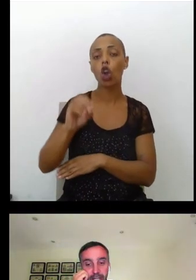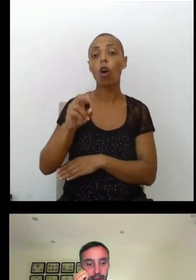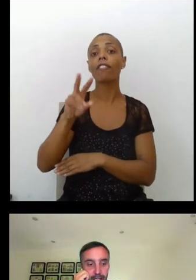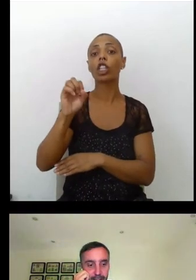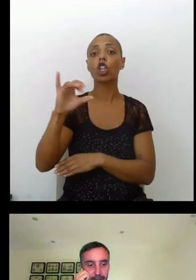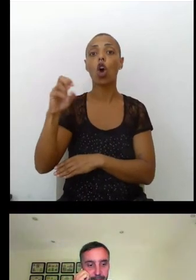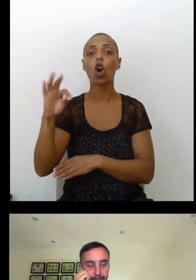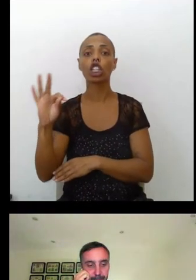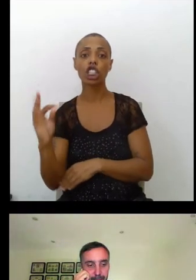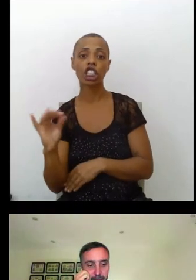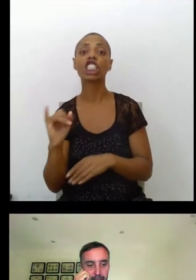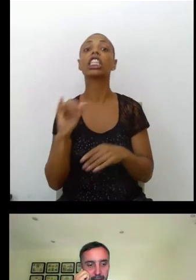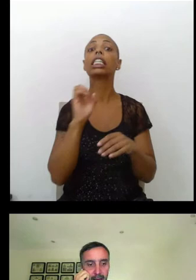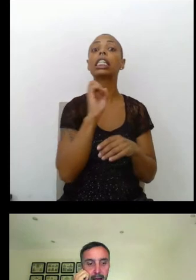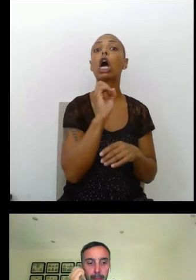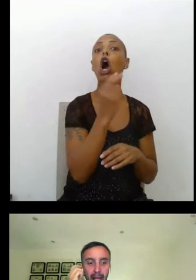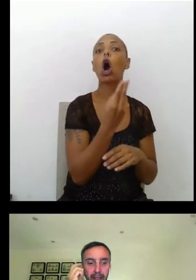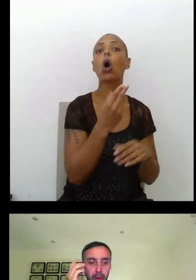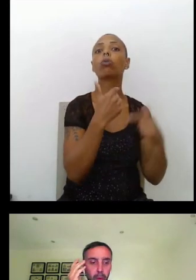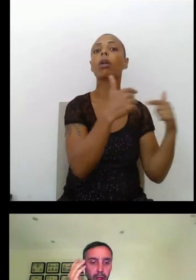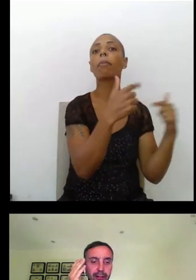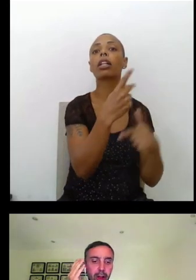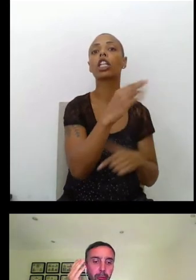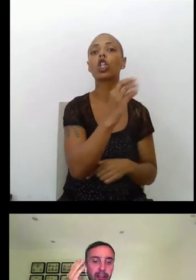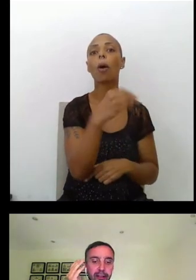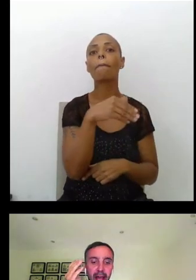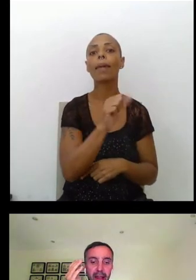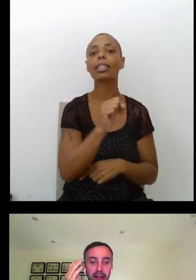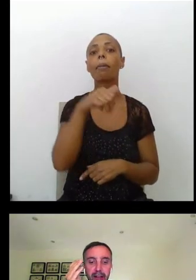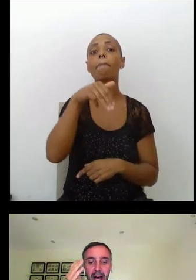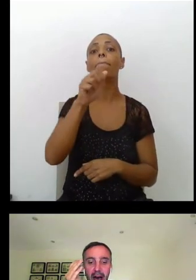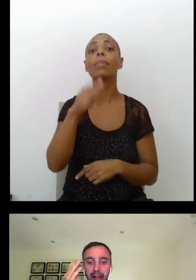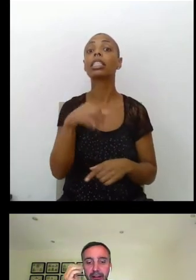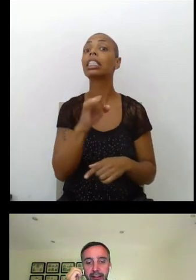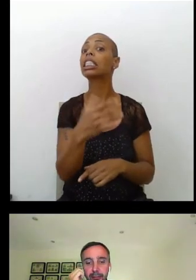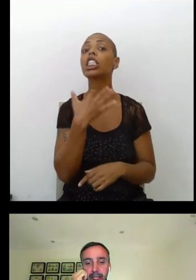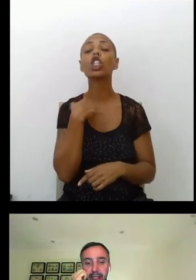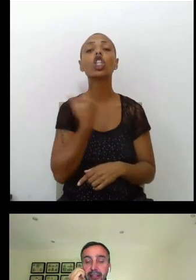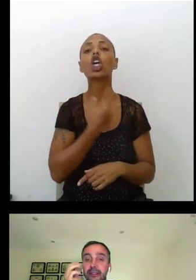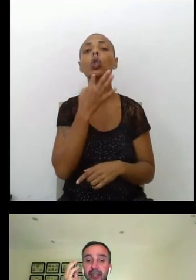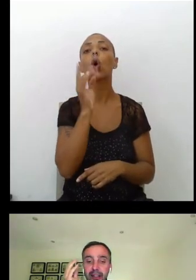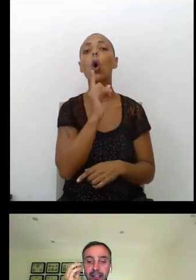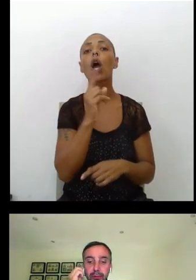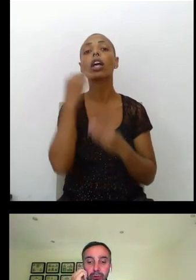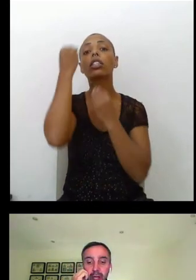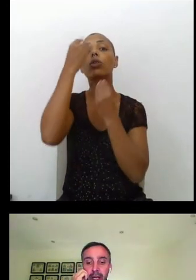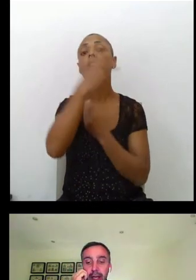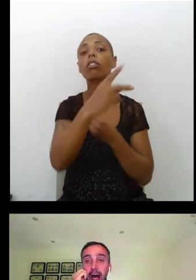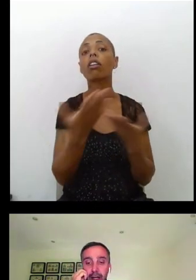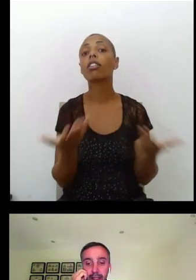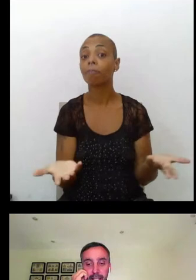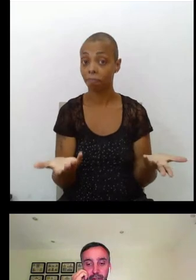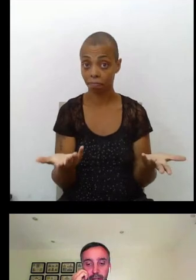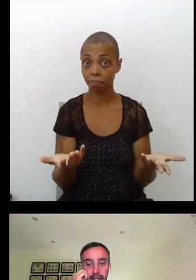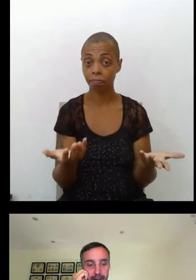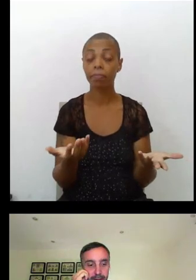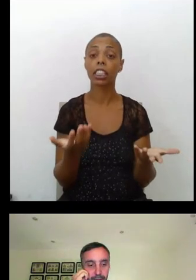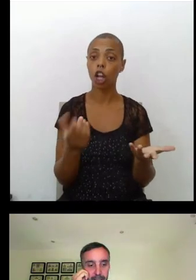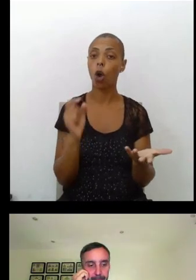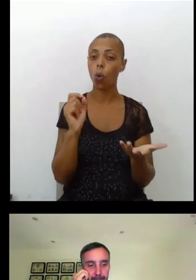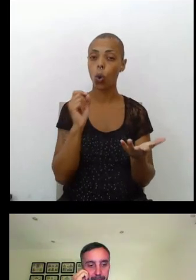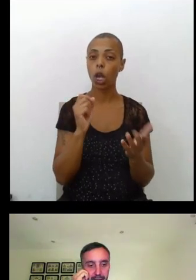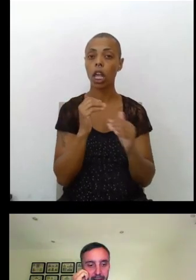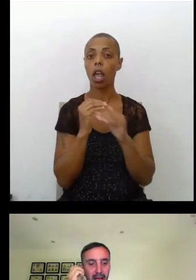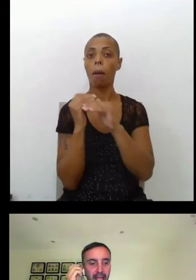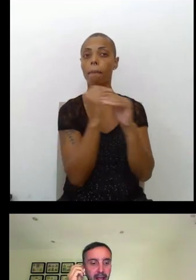homosexuality but what has long been standard in other discipline is still a taboo in architectural